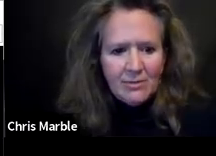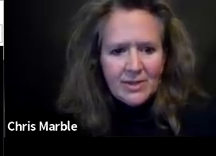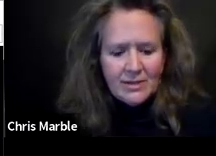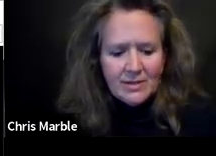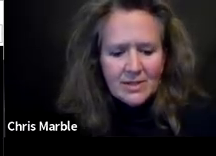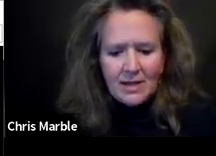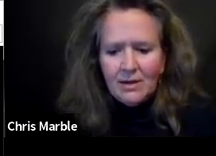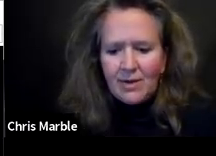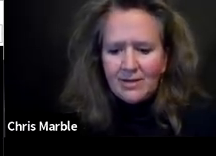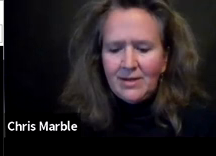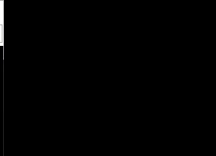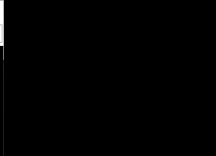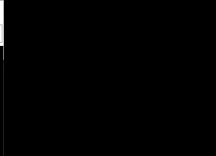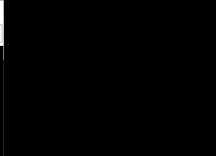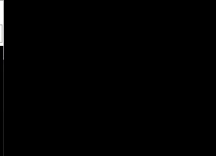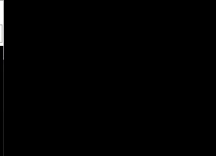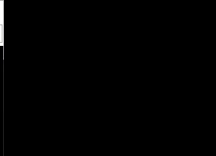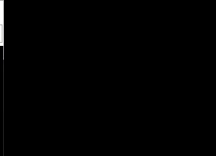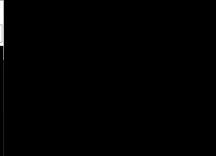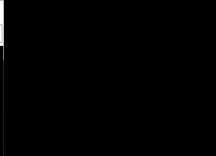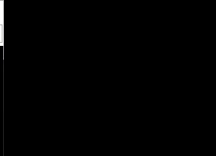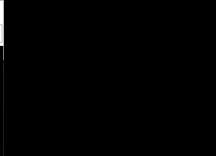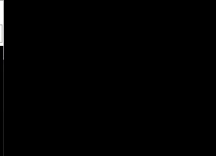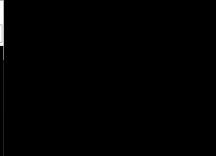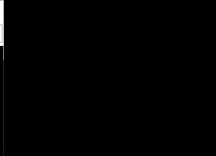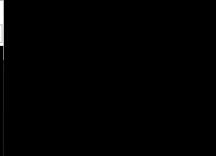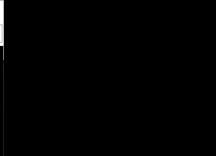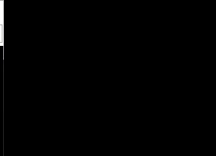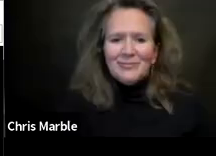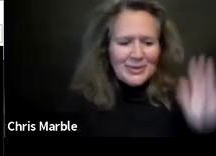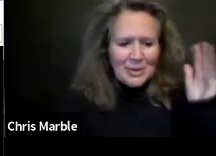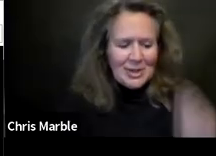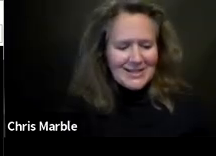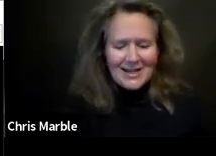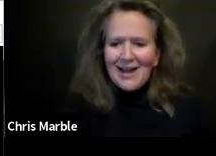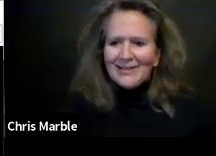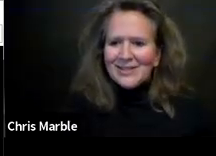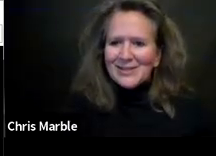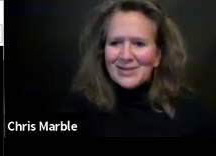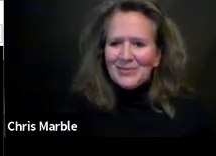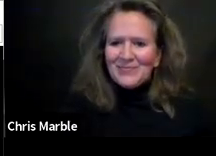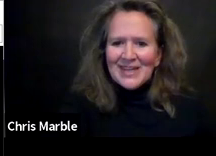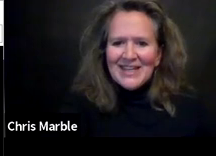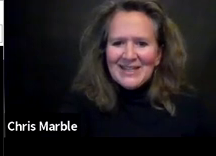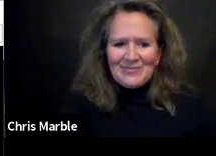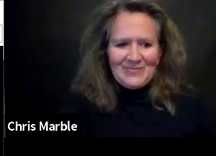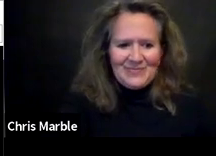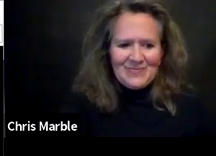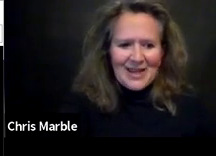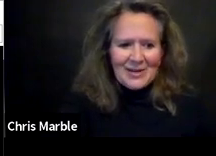my screen now with the slide? Yep, we can see it. Sorry about that, everybody. We're all learning technology. So